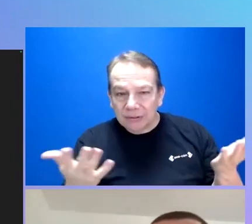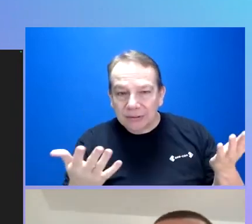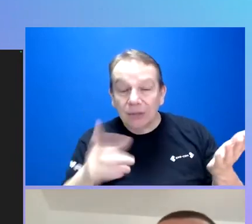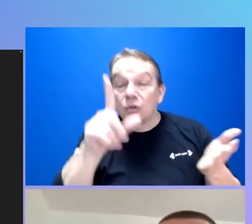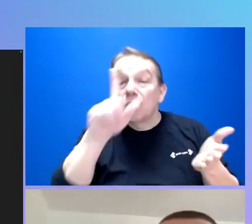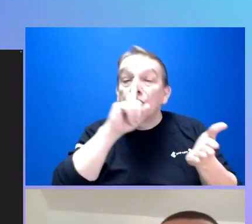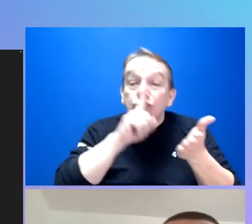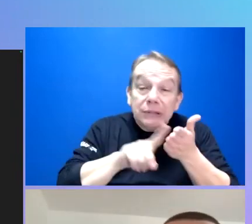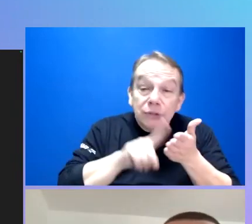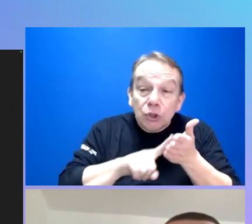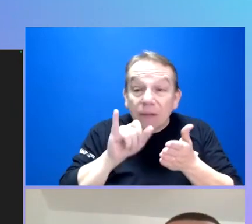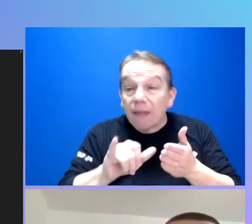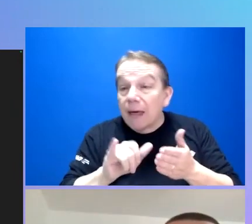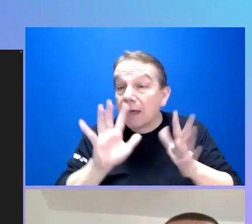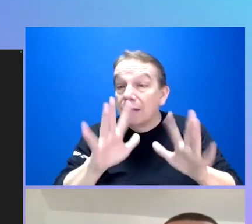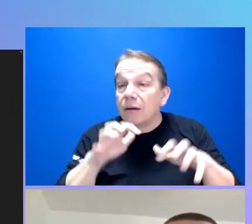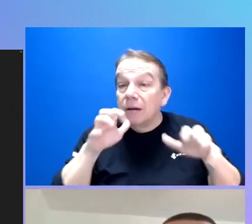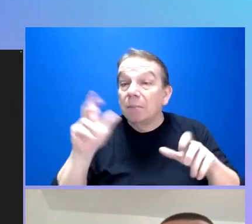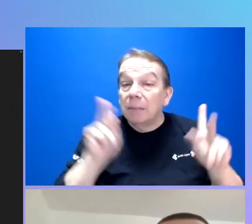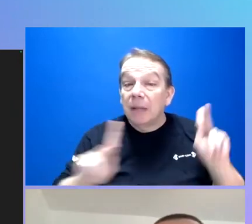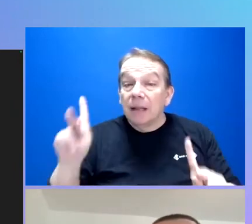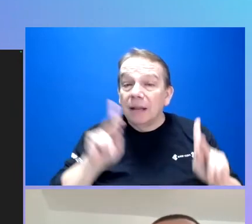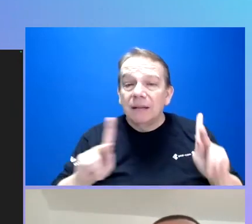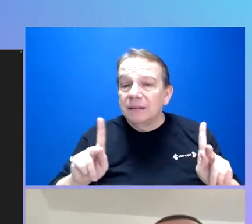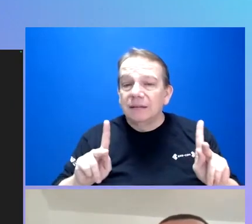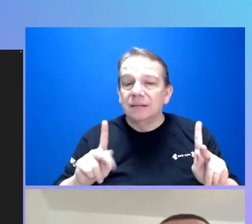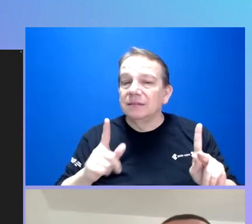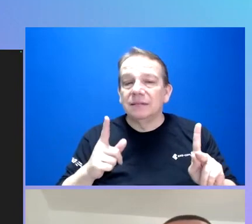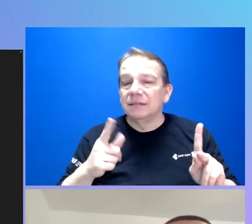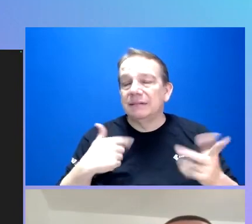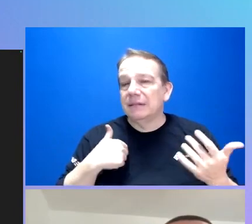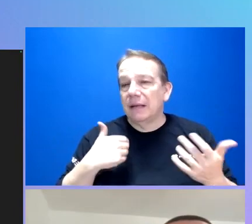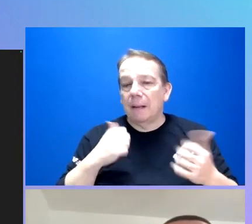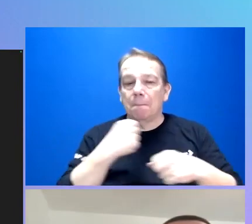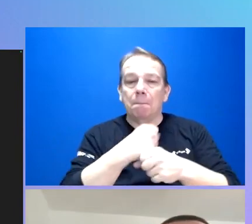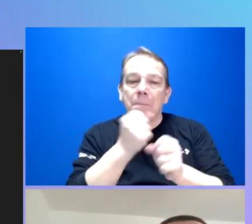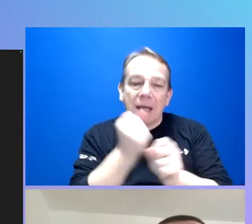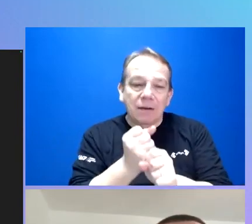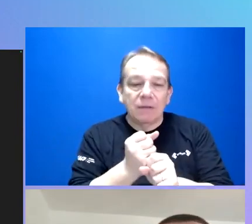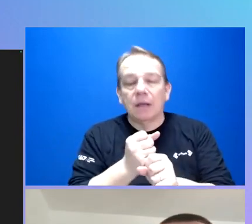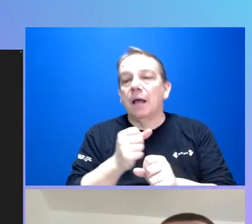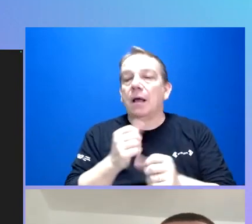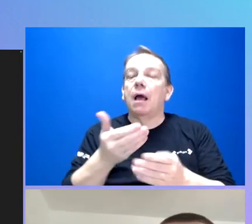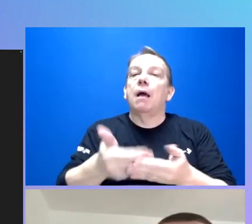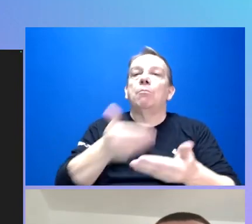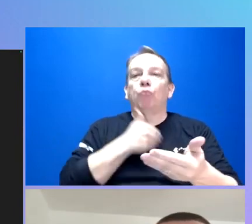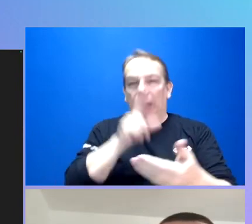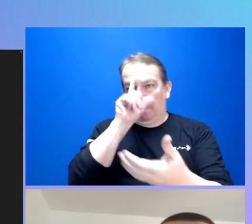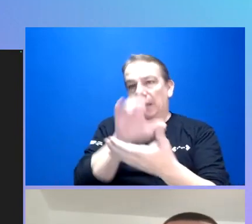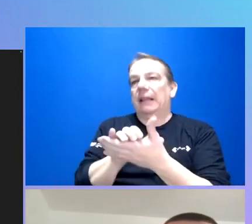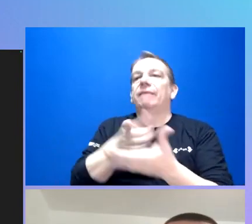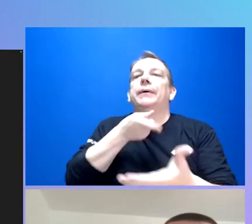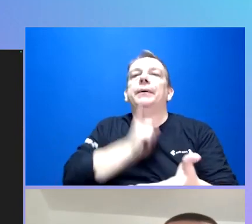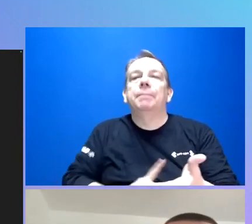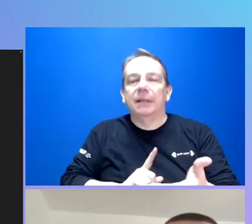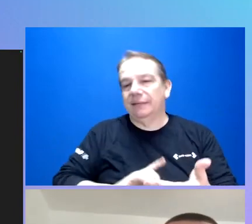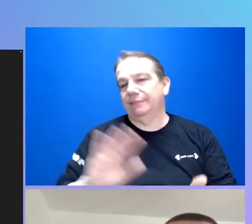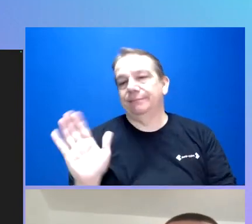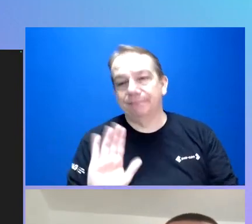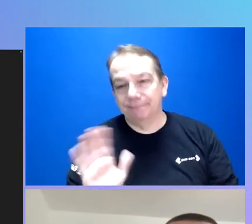into that audience is really just an exercise in manufacturing preconception.